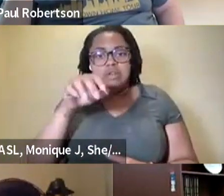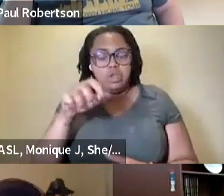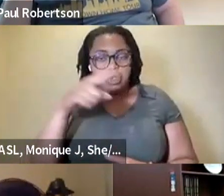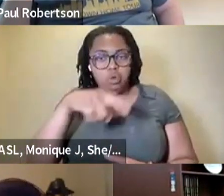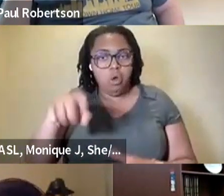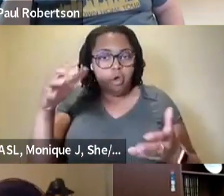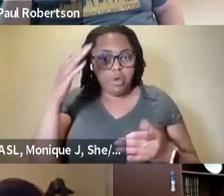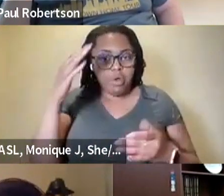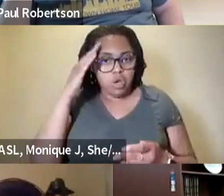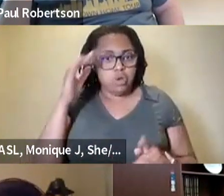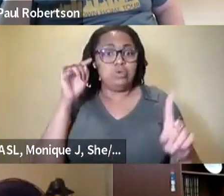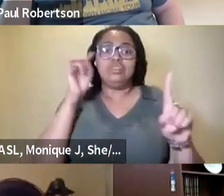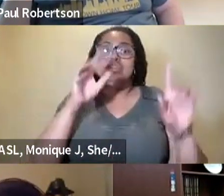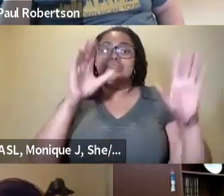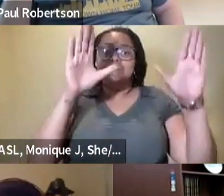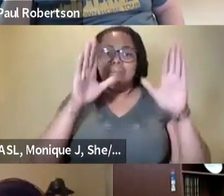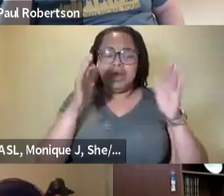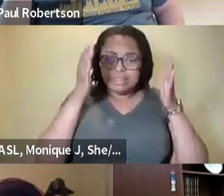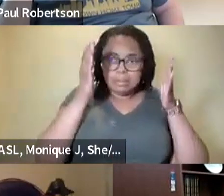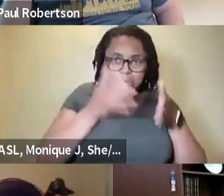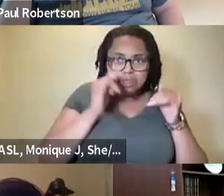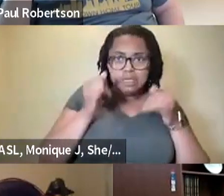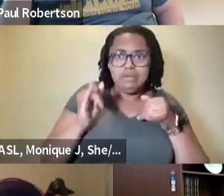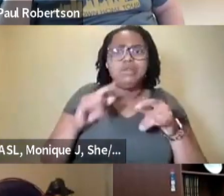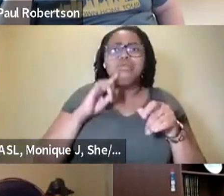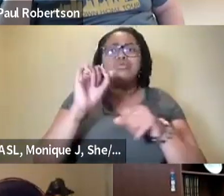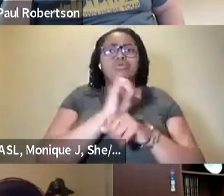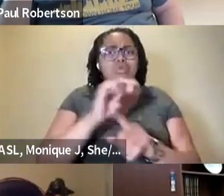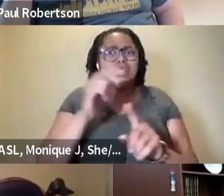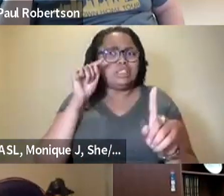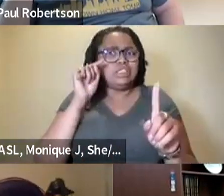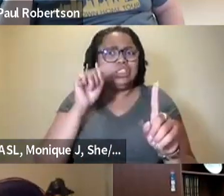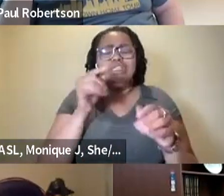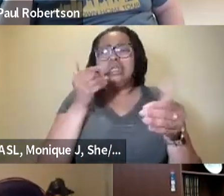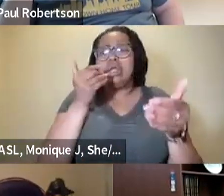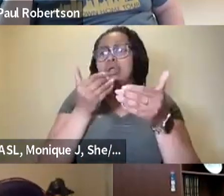is amazing. She is almost single-handedly, like, you know,